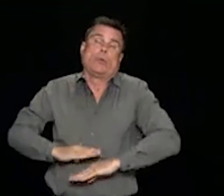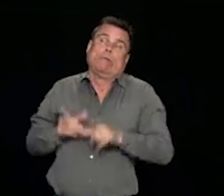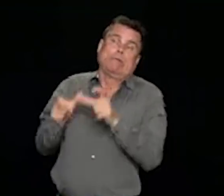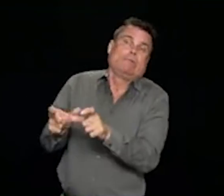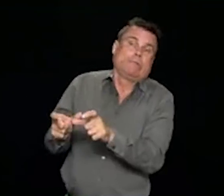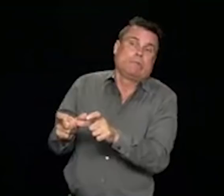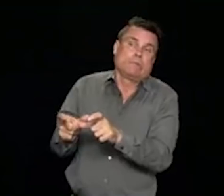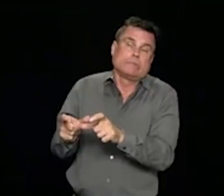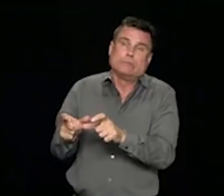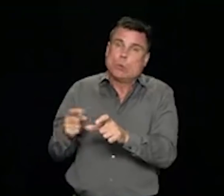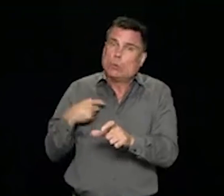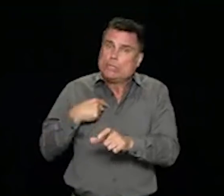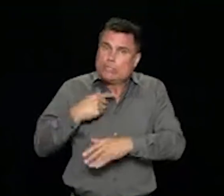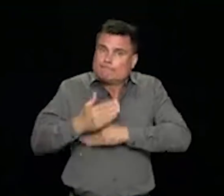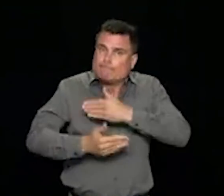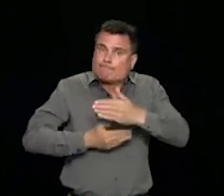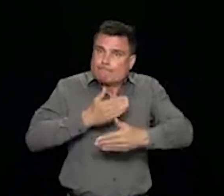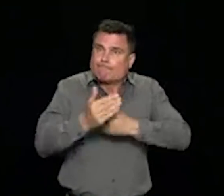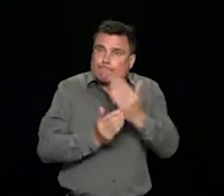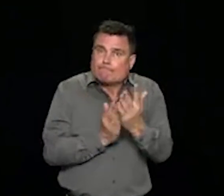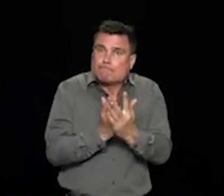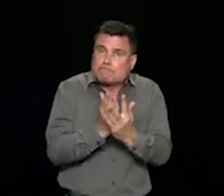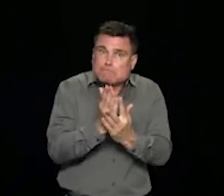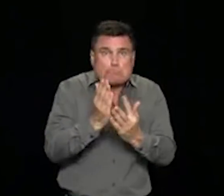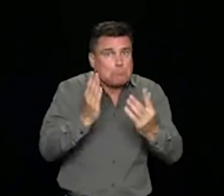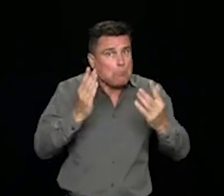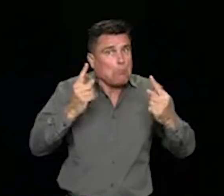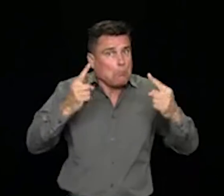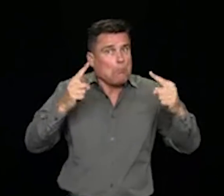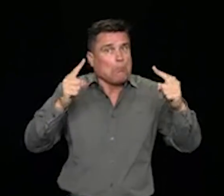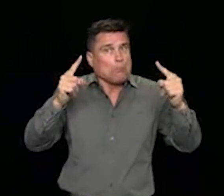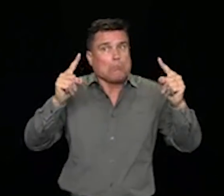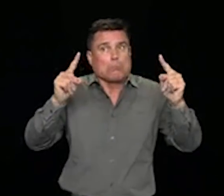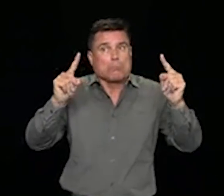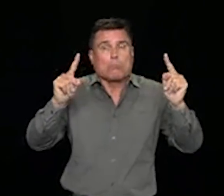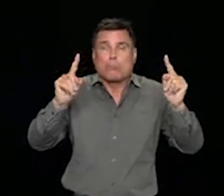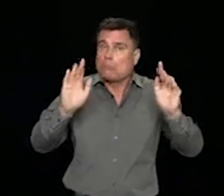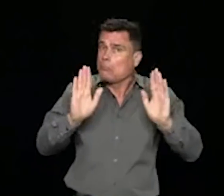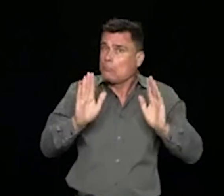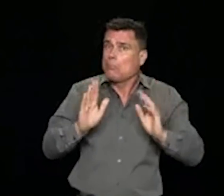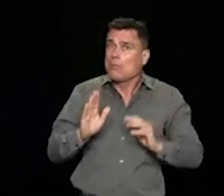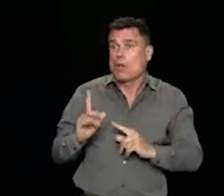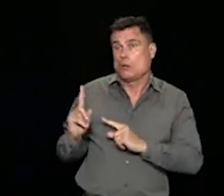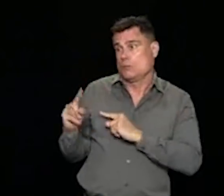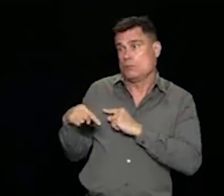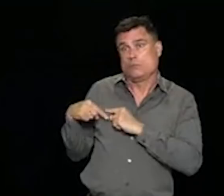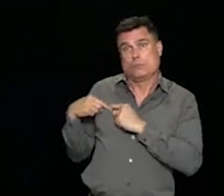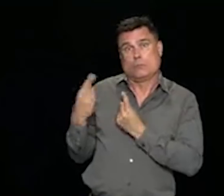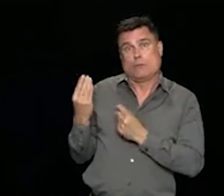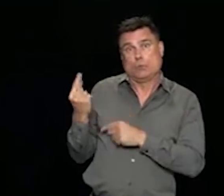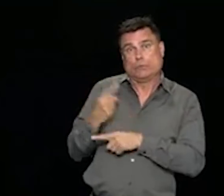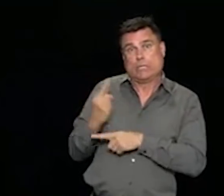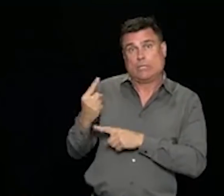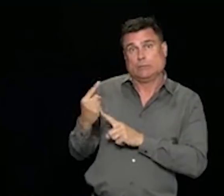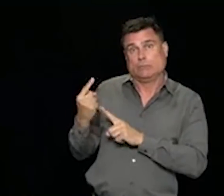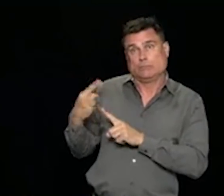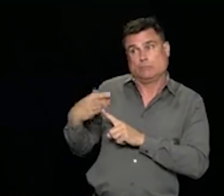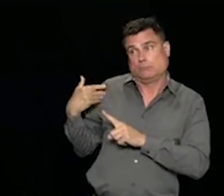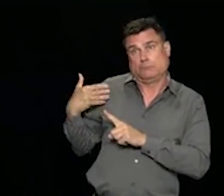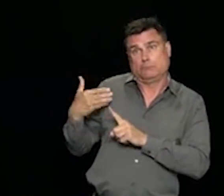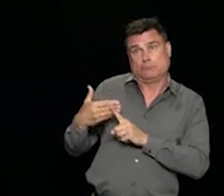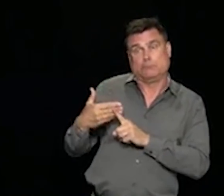that saw all of us, each one of us, make a difference and build our own future. The past few days have offered some images from